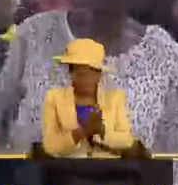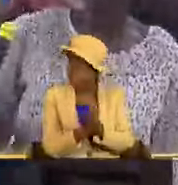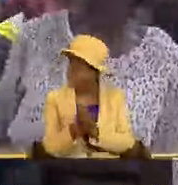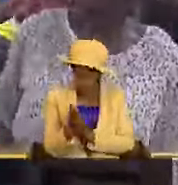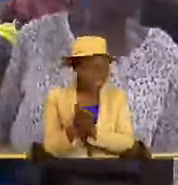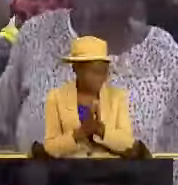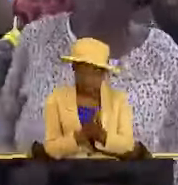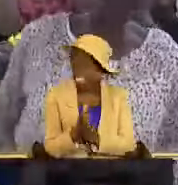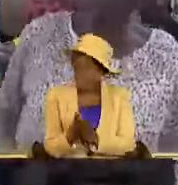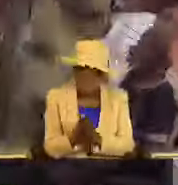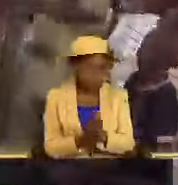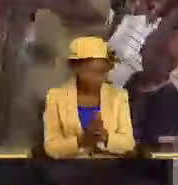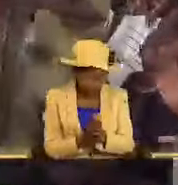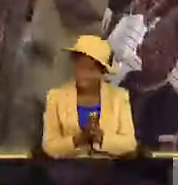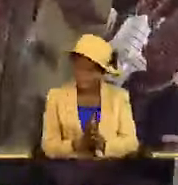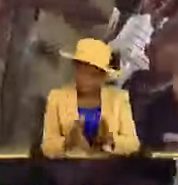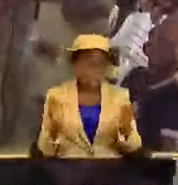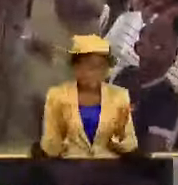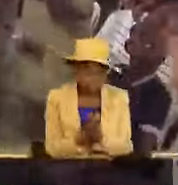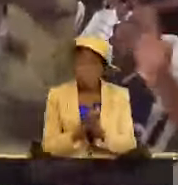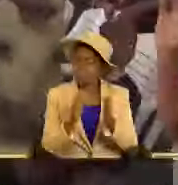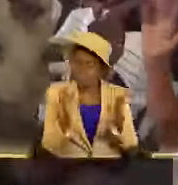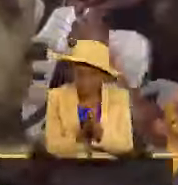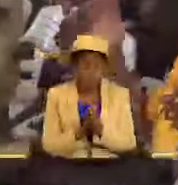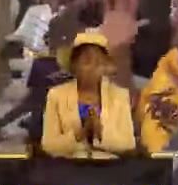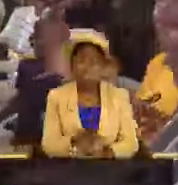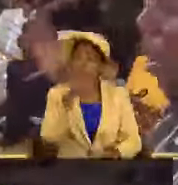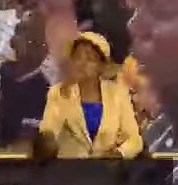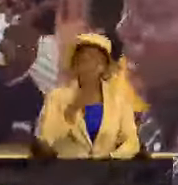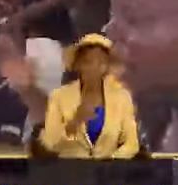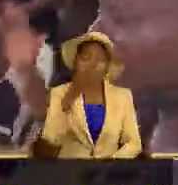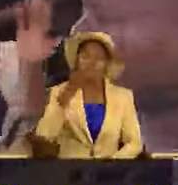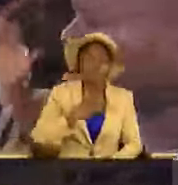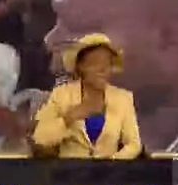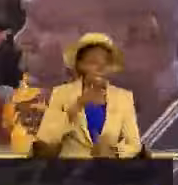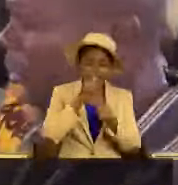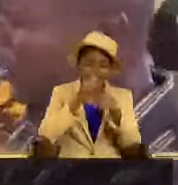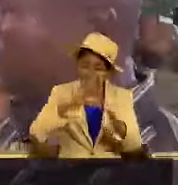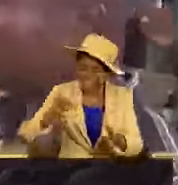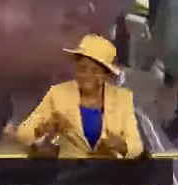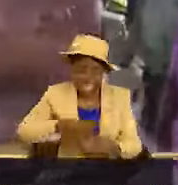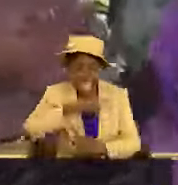open your mouth and call your blessings all over the